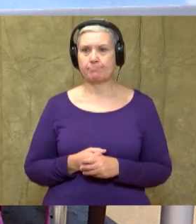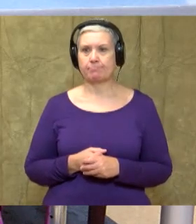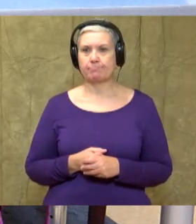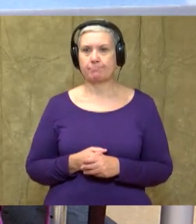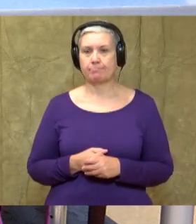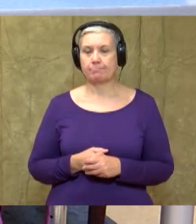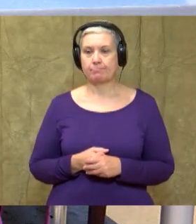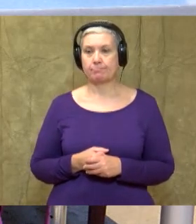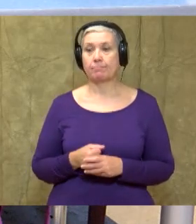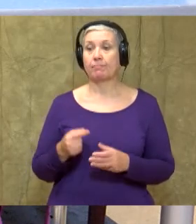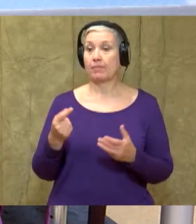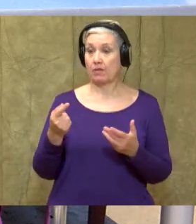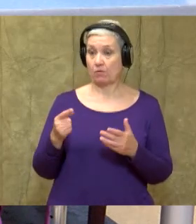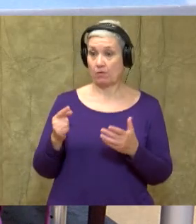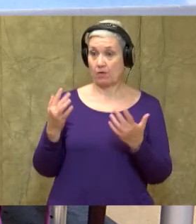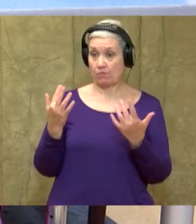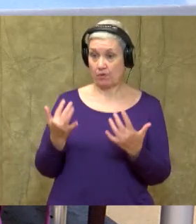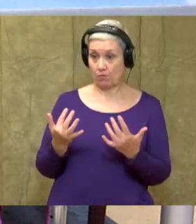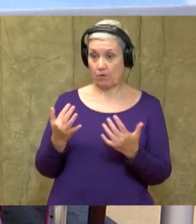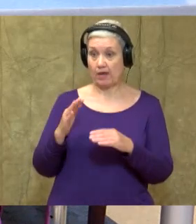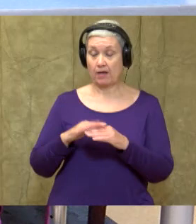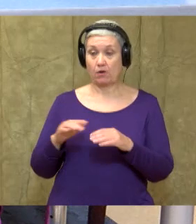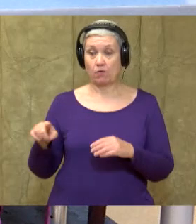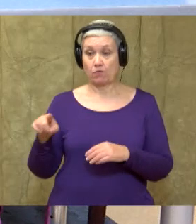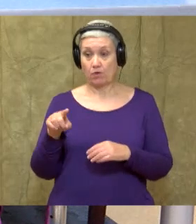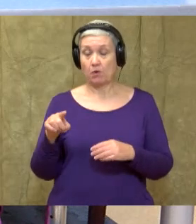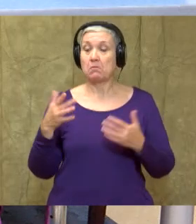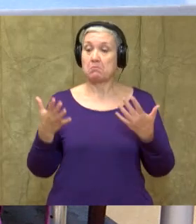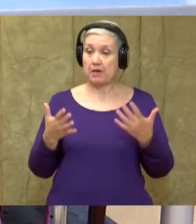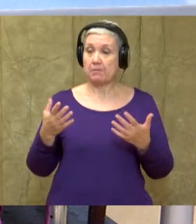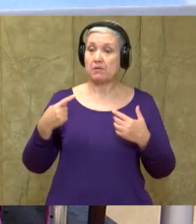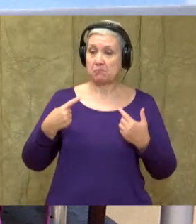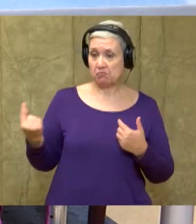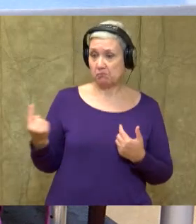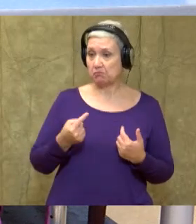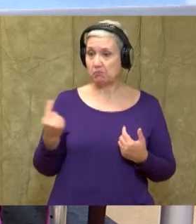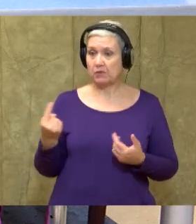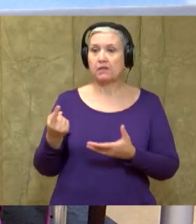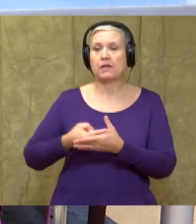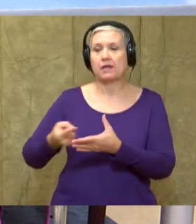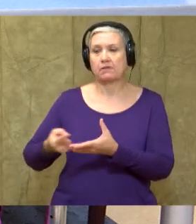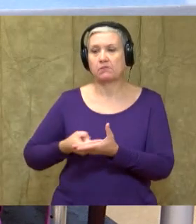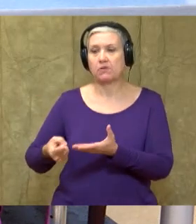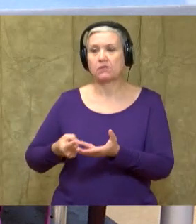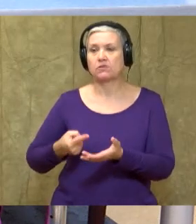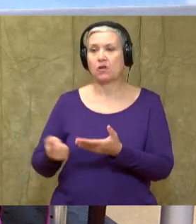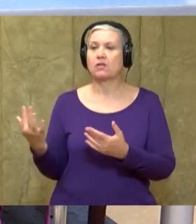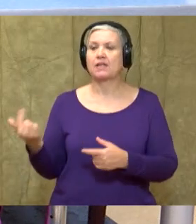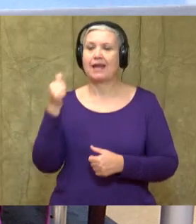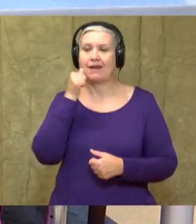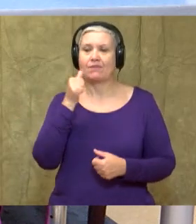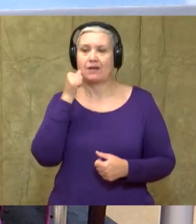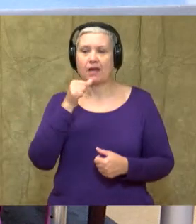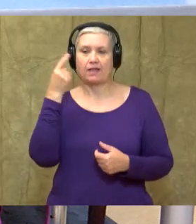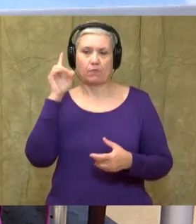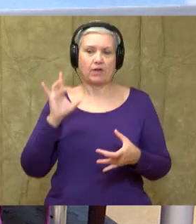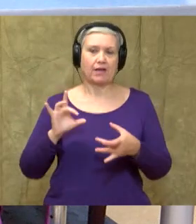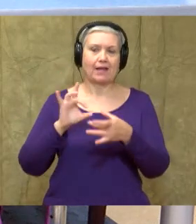And while we're waiting on you, I guess Miss Gray and we can discuss what are some things that we use daily that we connect to the